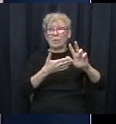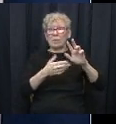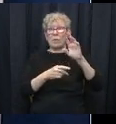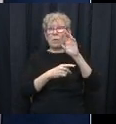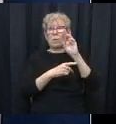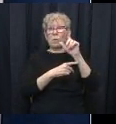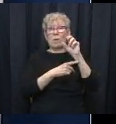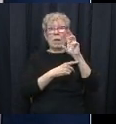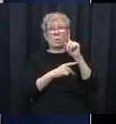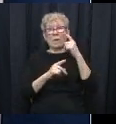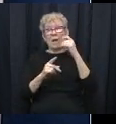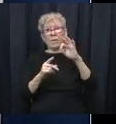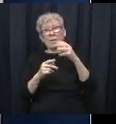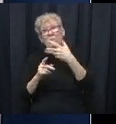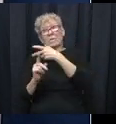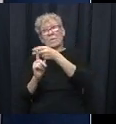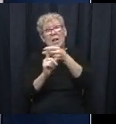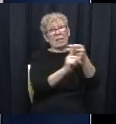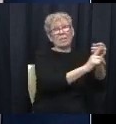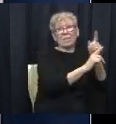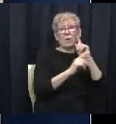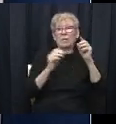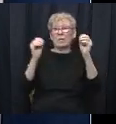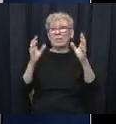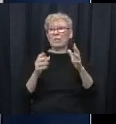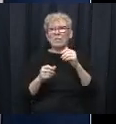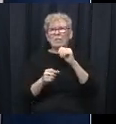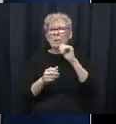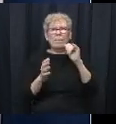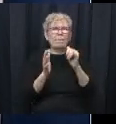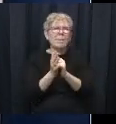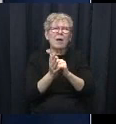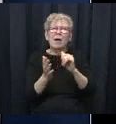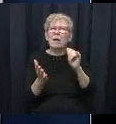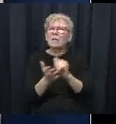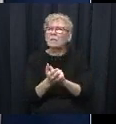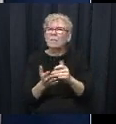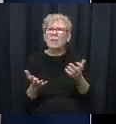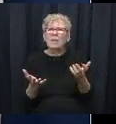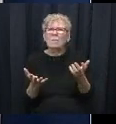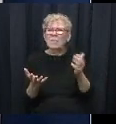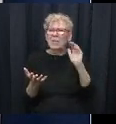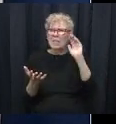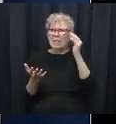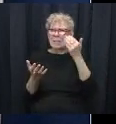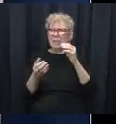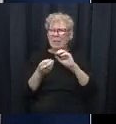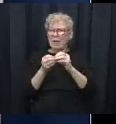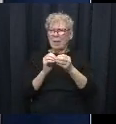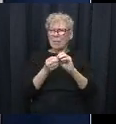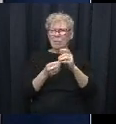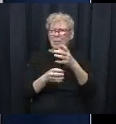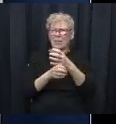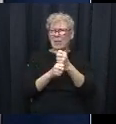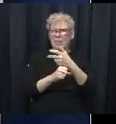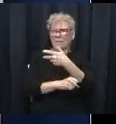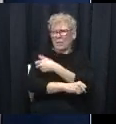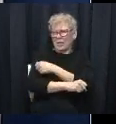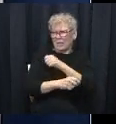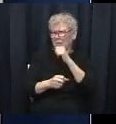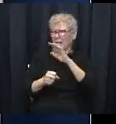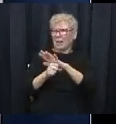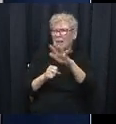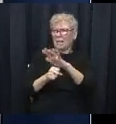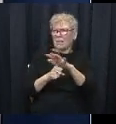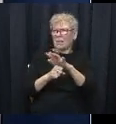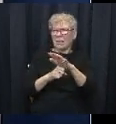been less than what they are expecting. Do you still think Colorado will be able to vaccinate all school staff within a 3-week period?